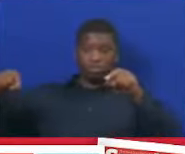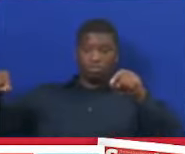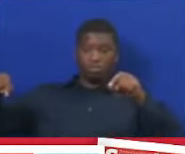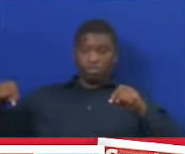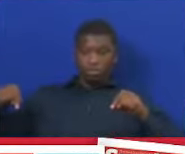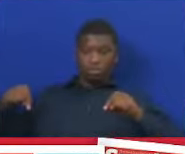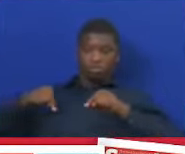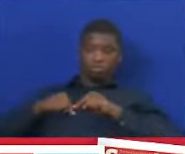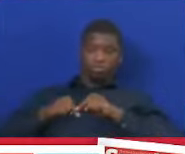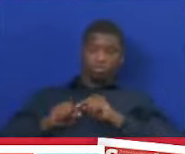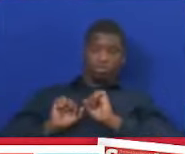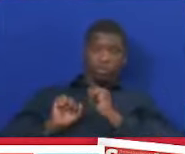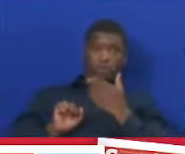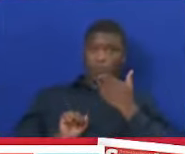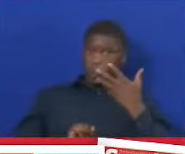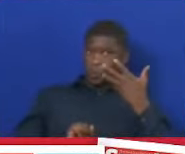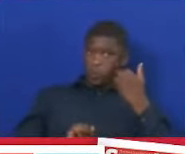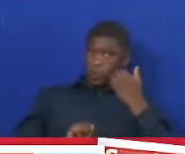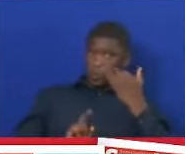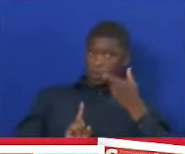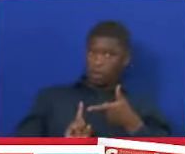were a lot of vehicles.